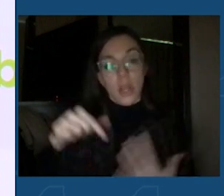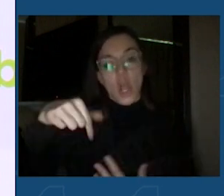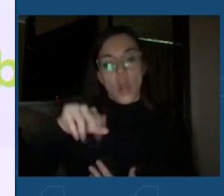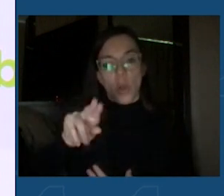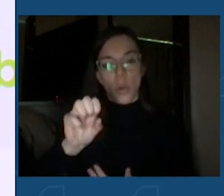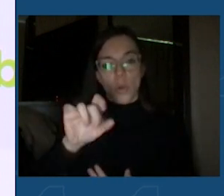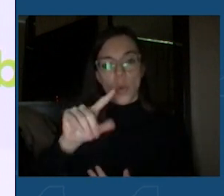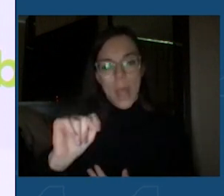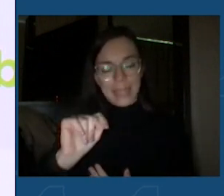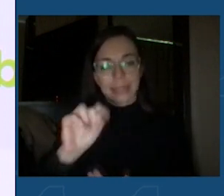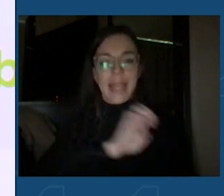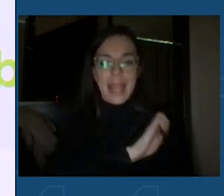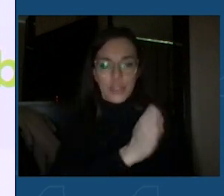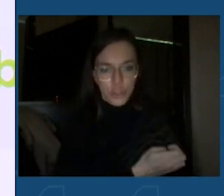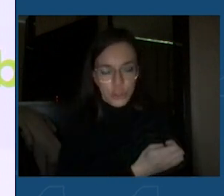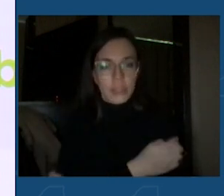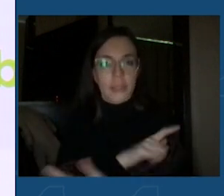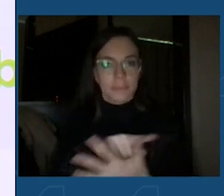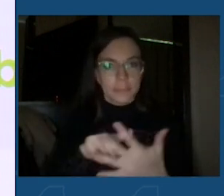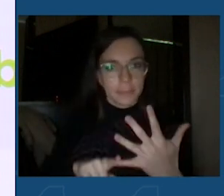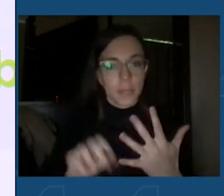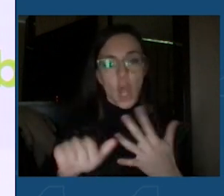Skanska.